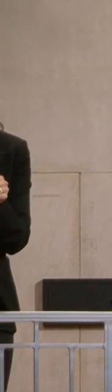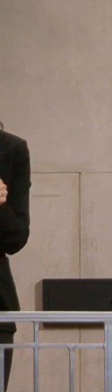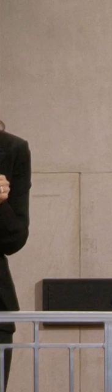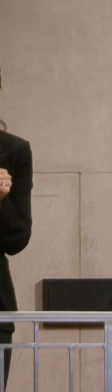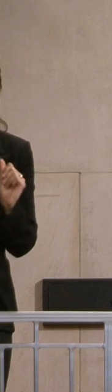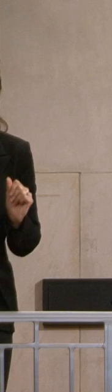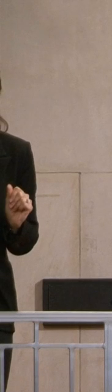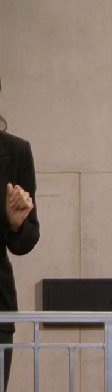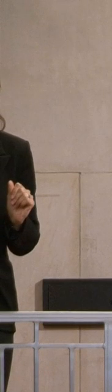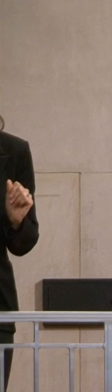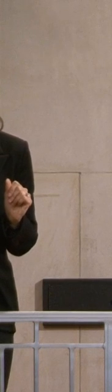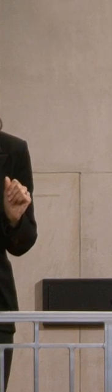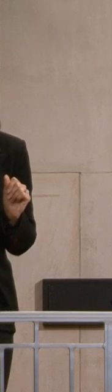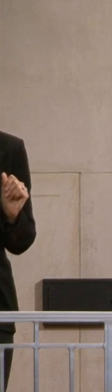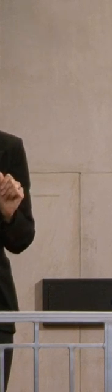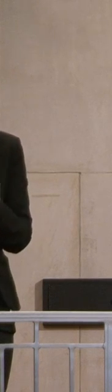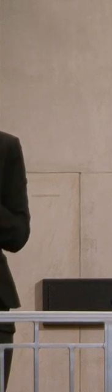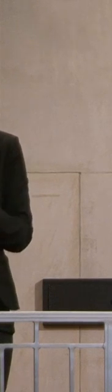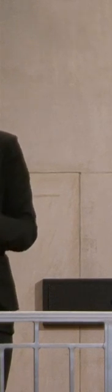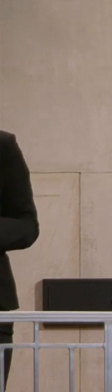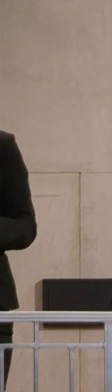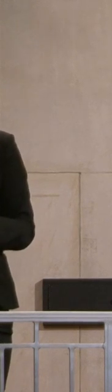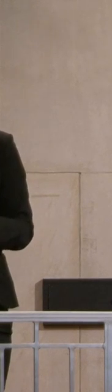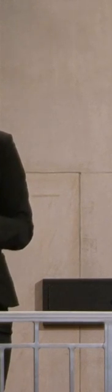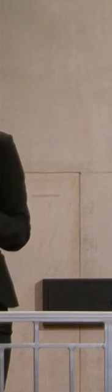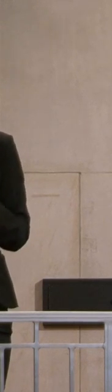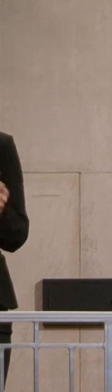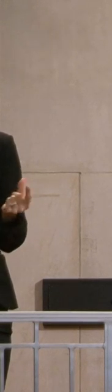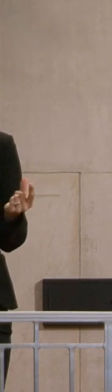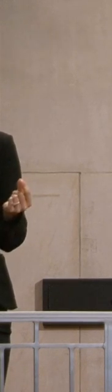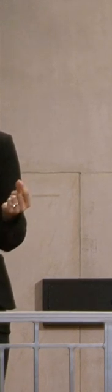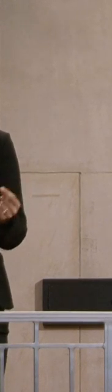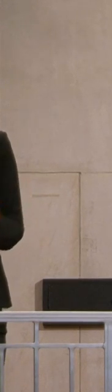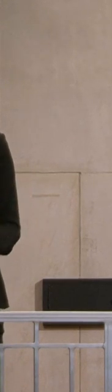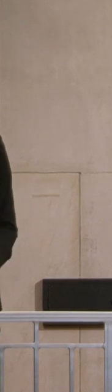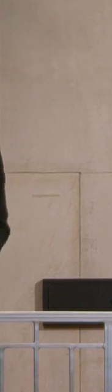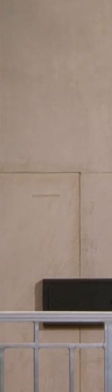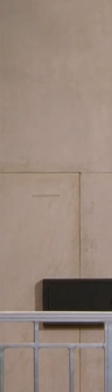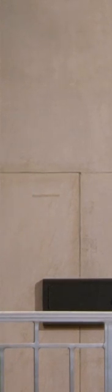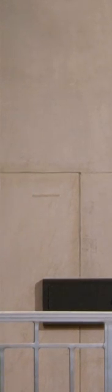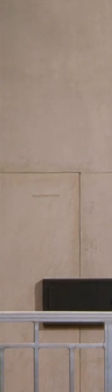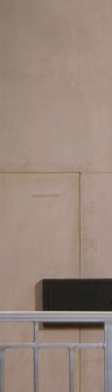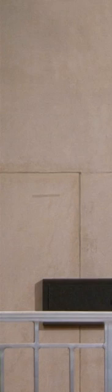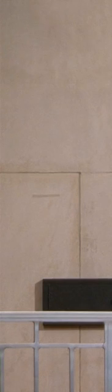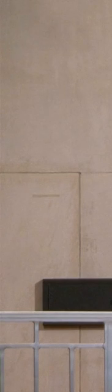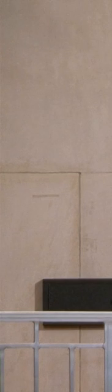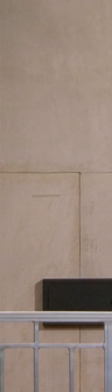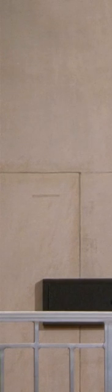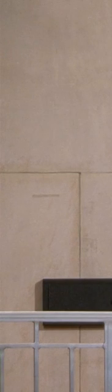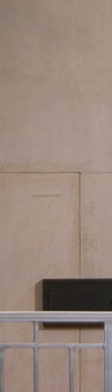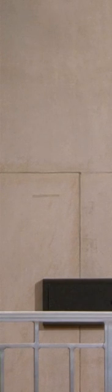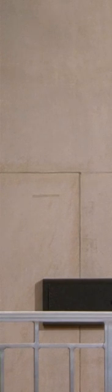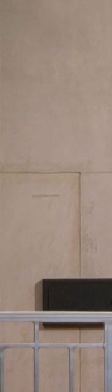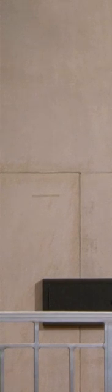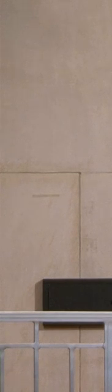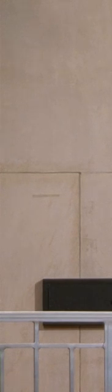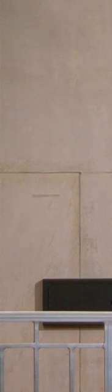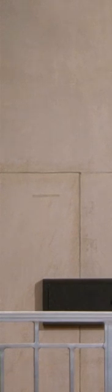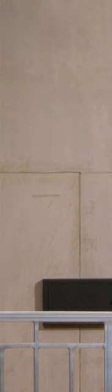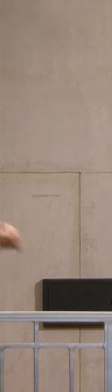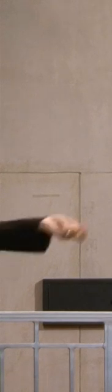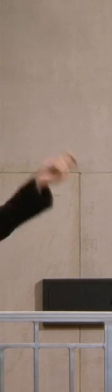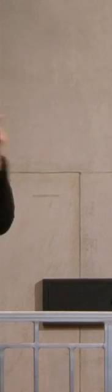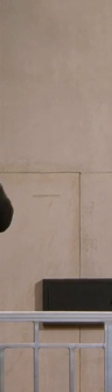this, and keep this in your hearts. Because of the work that you have done, this country has been